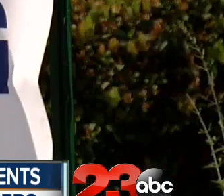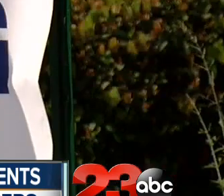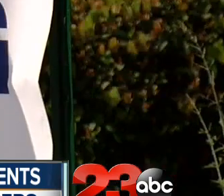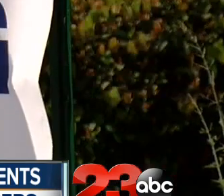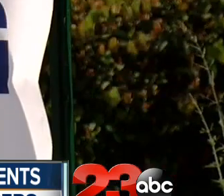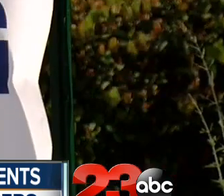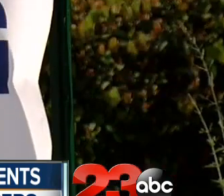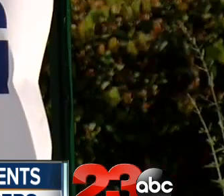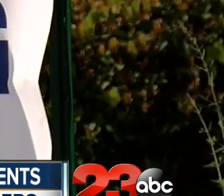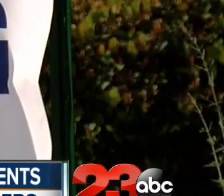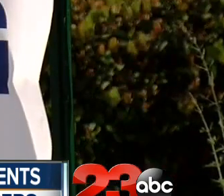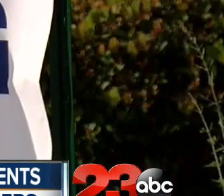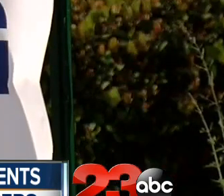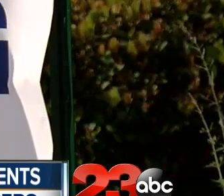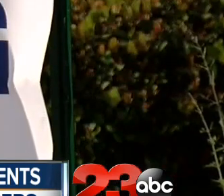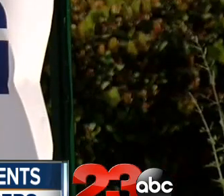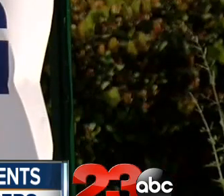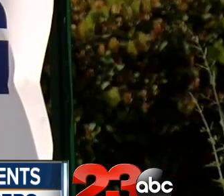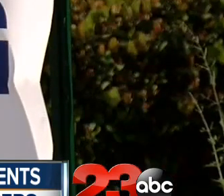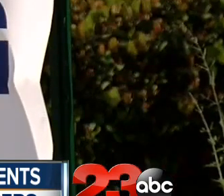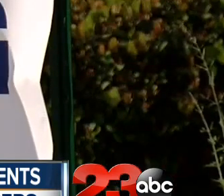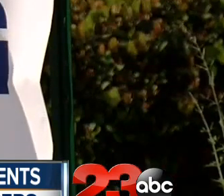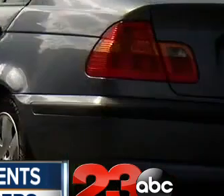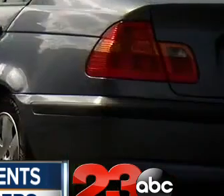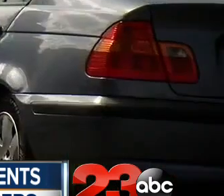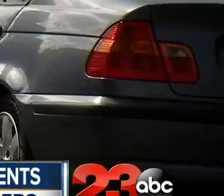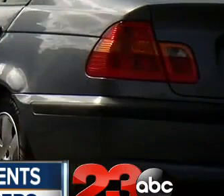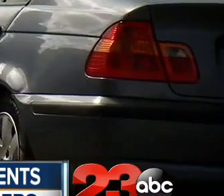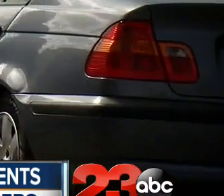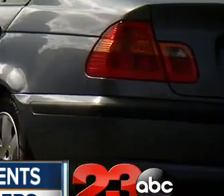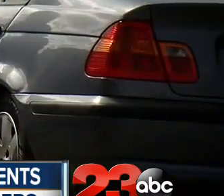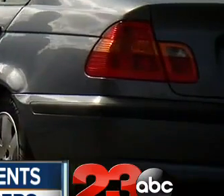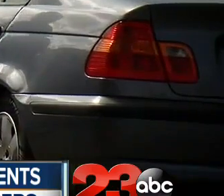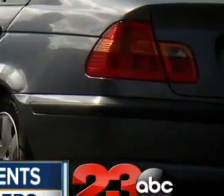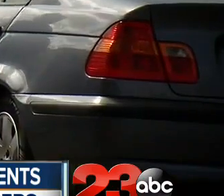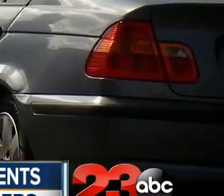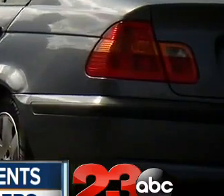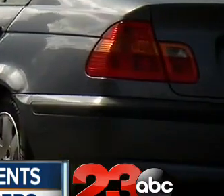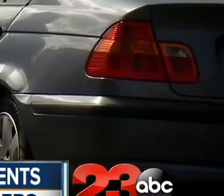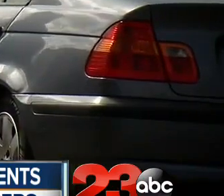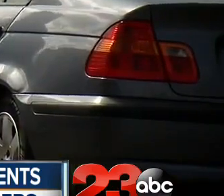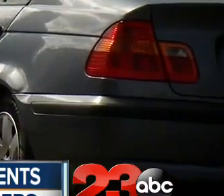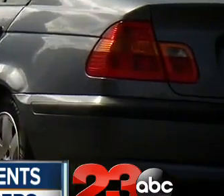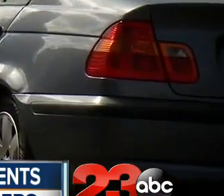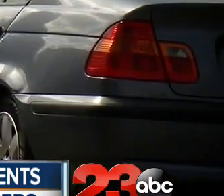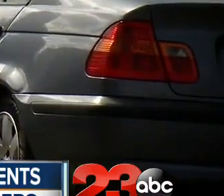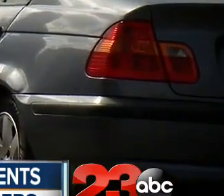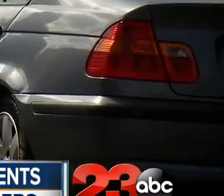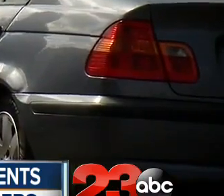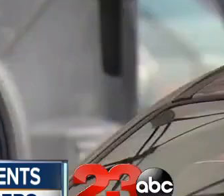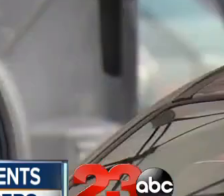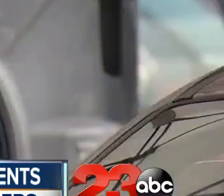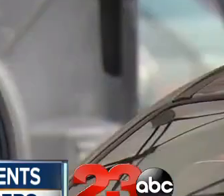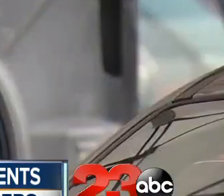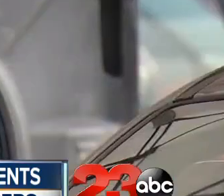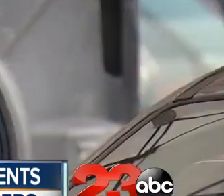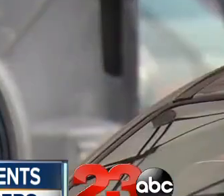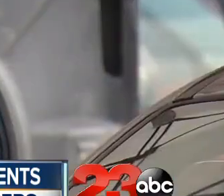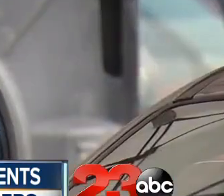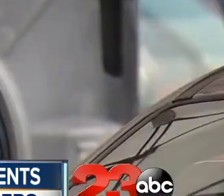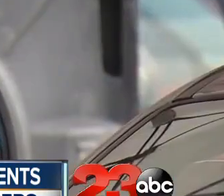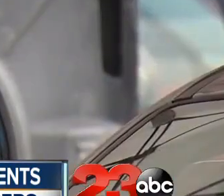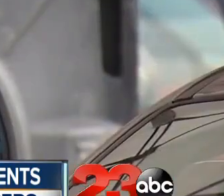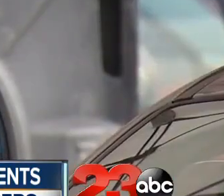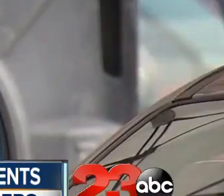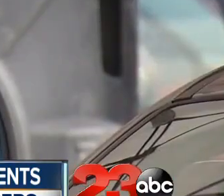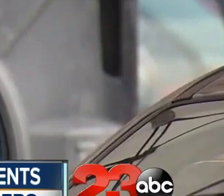to meet the state's testing average, Kern Public Health says the county would need to perform an additional 877 tests on average per day.